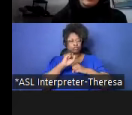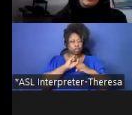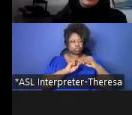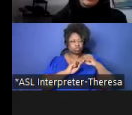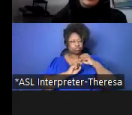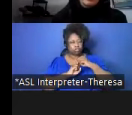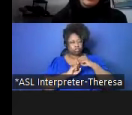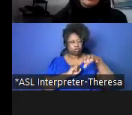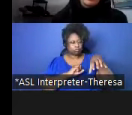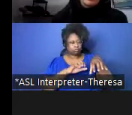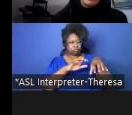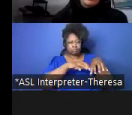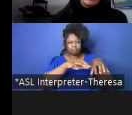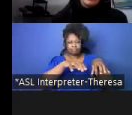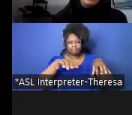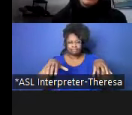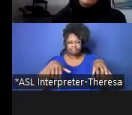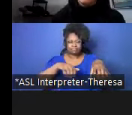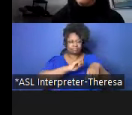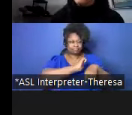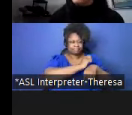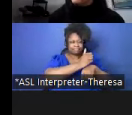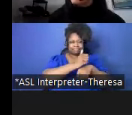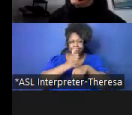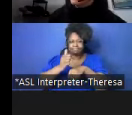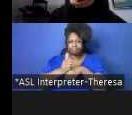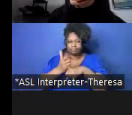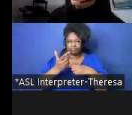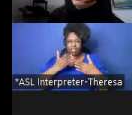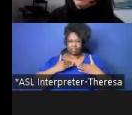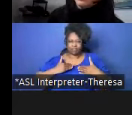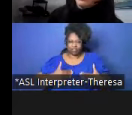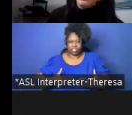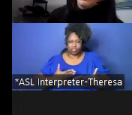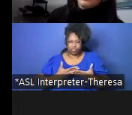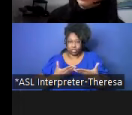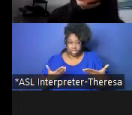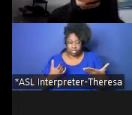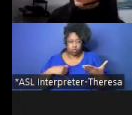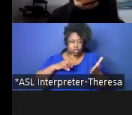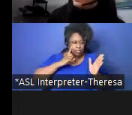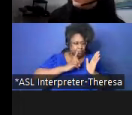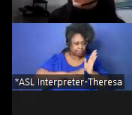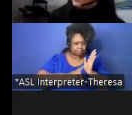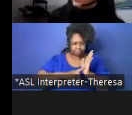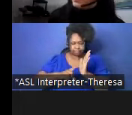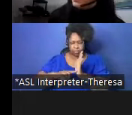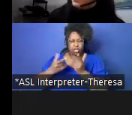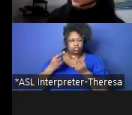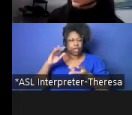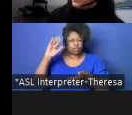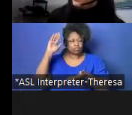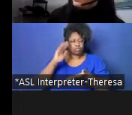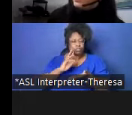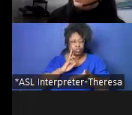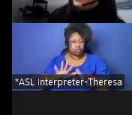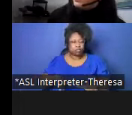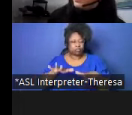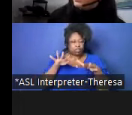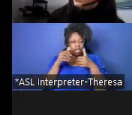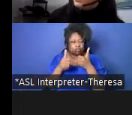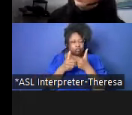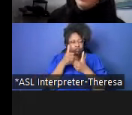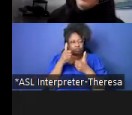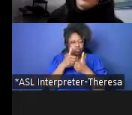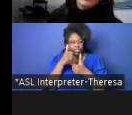solutions that we're investigating to reduce flood risk throughout the area, and Carly will kind